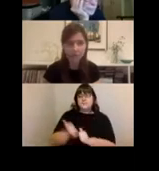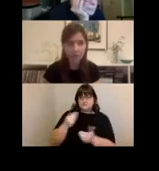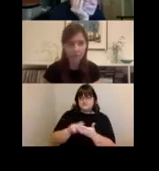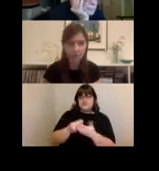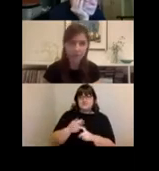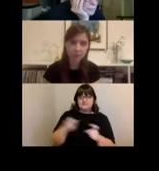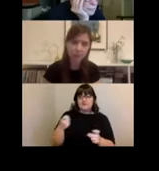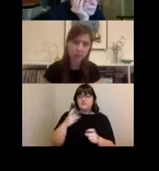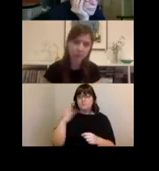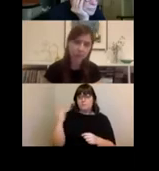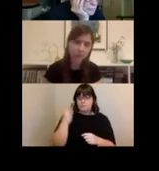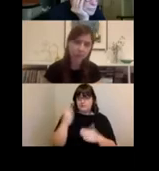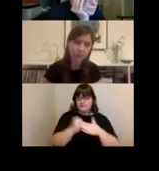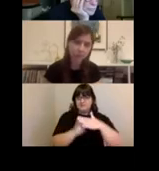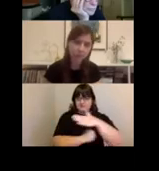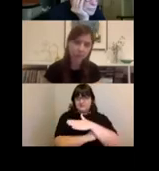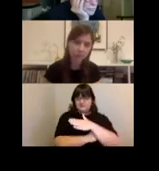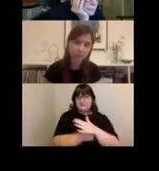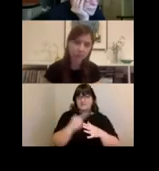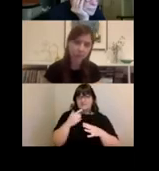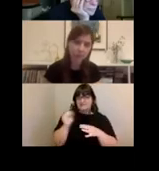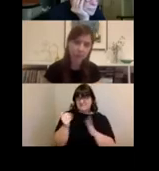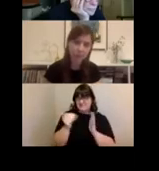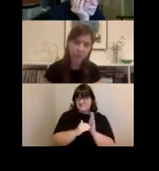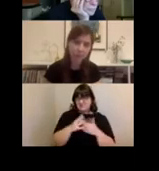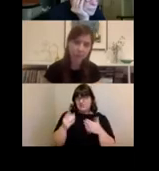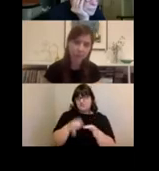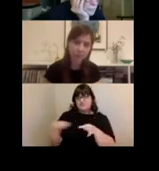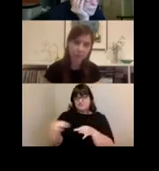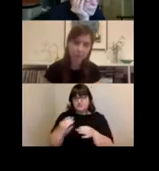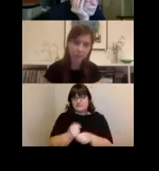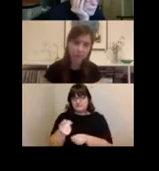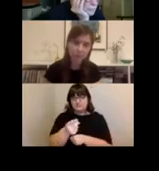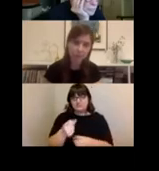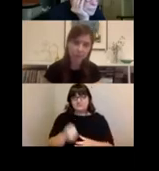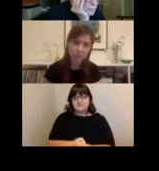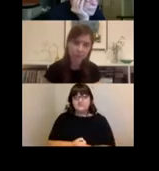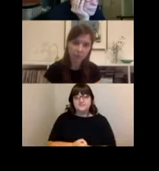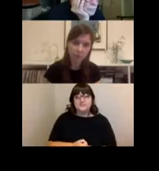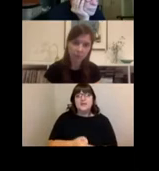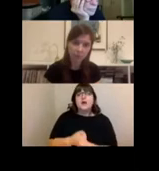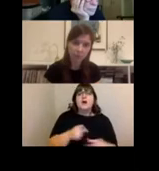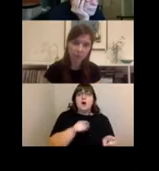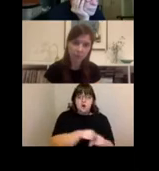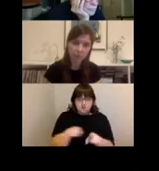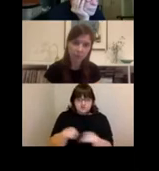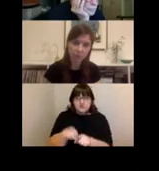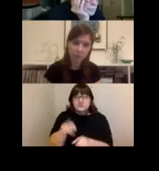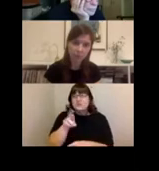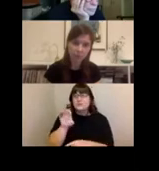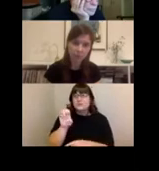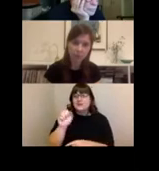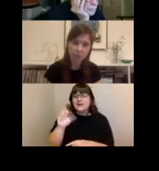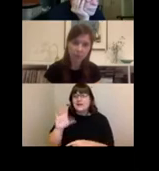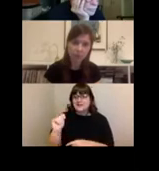grant that we're deferring into the next year for $10,000, and also a very small portion of the REACT project from Canada